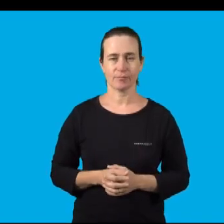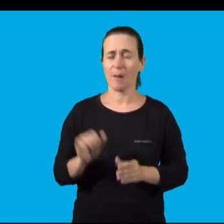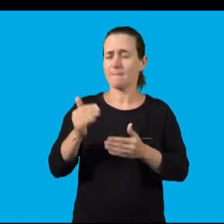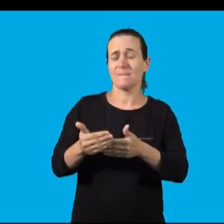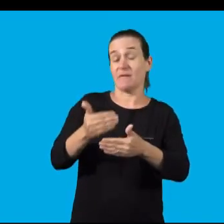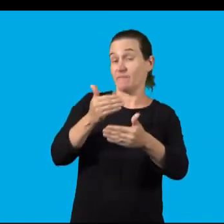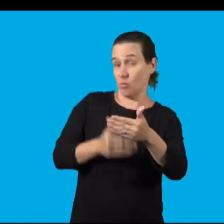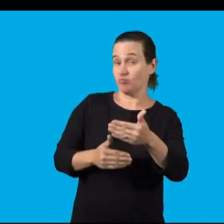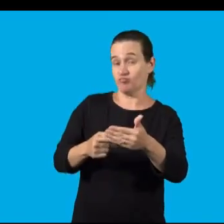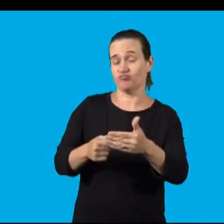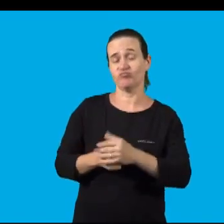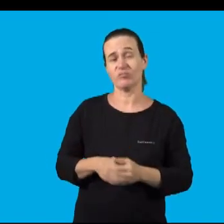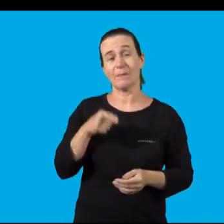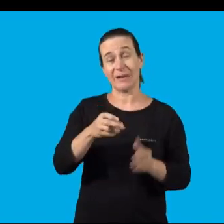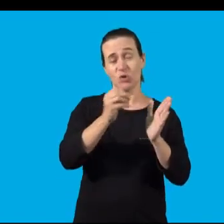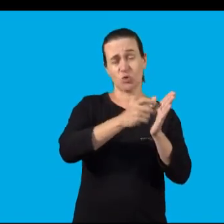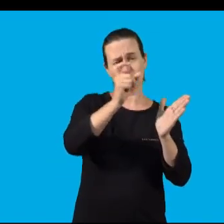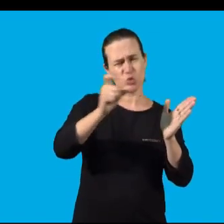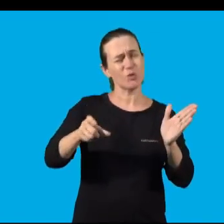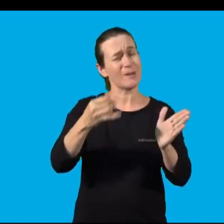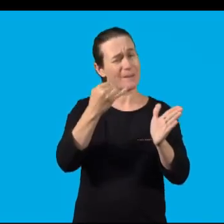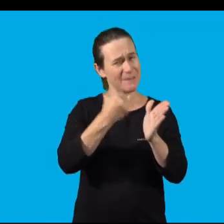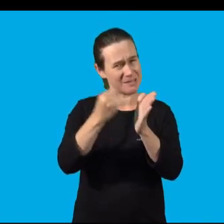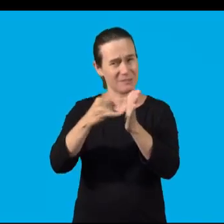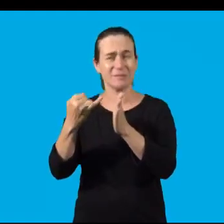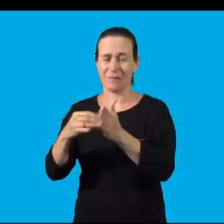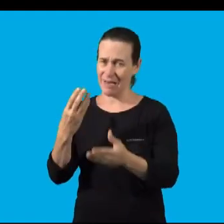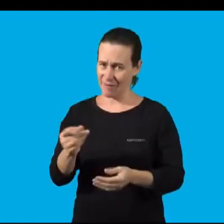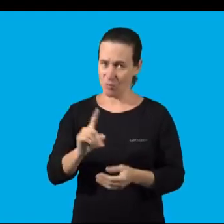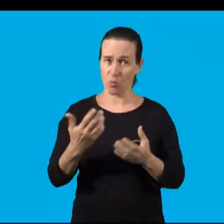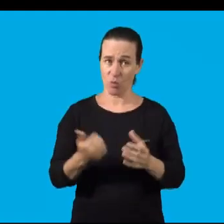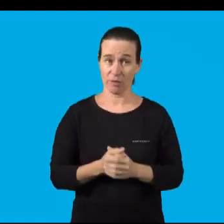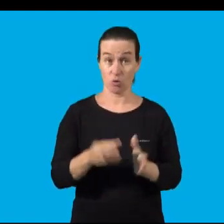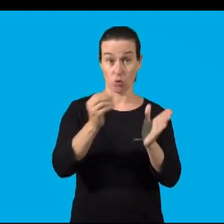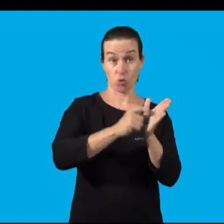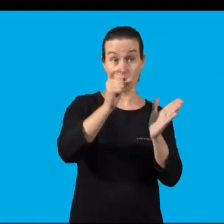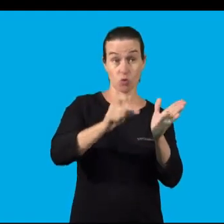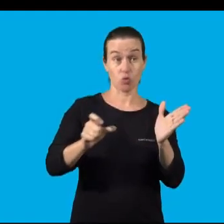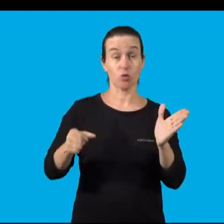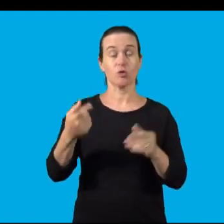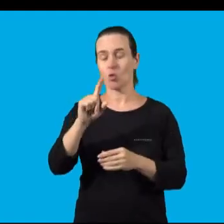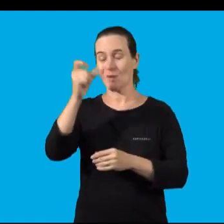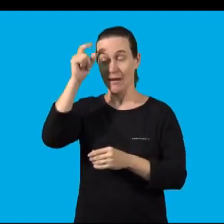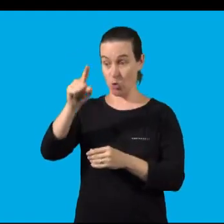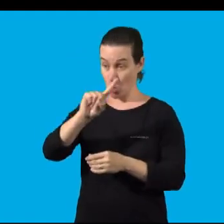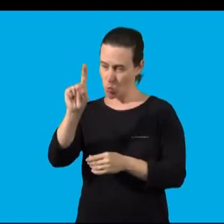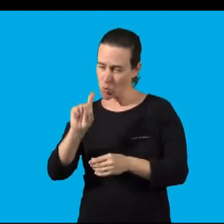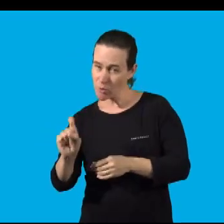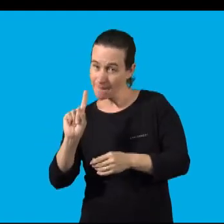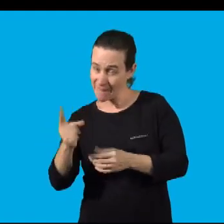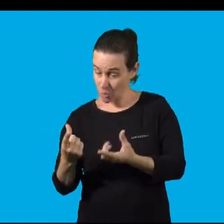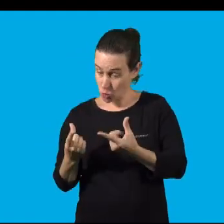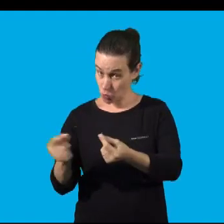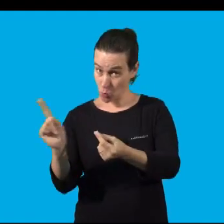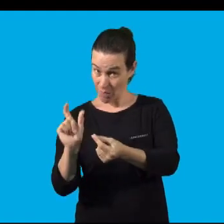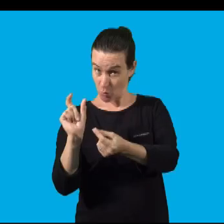So, before we approach the question, let's look at some common problems. Learners often misinterpret the